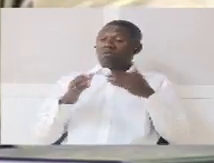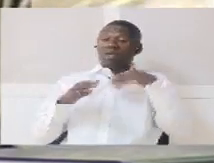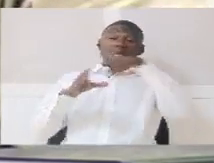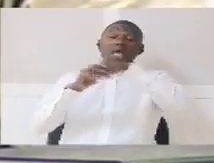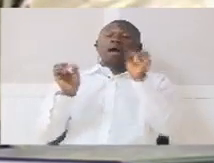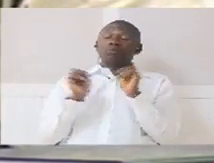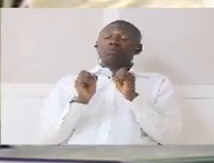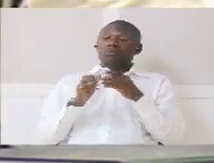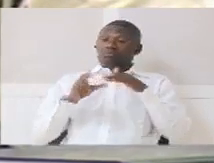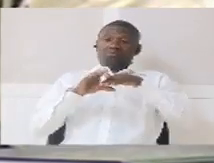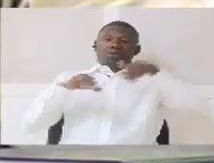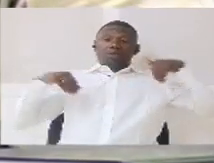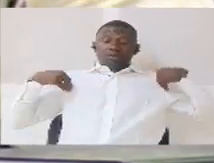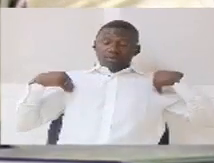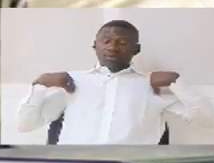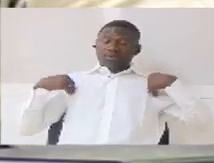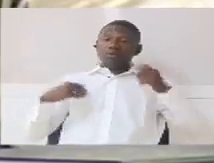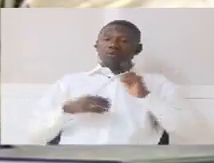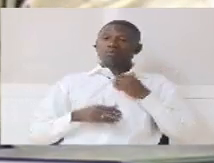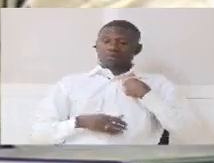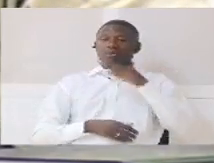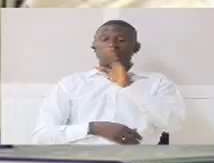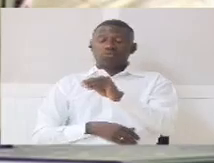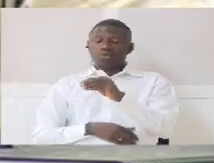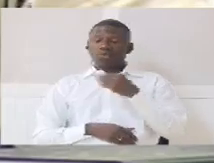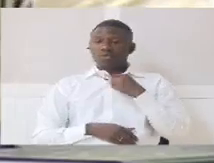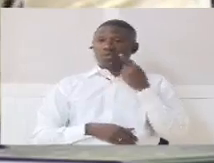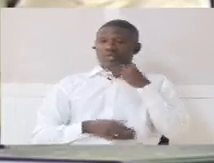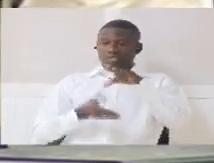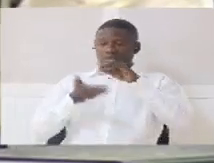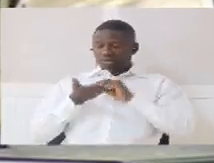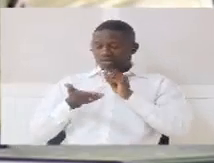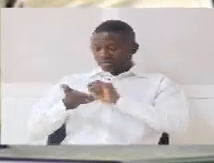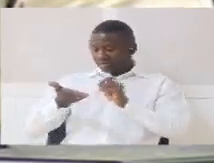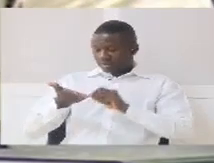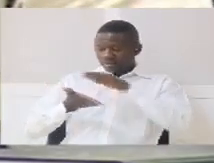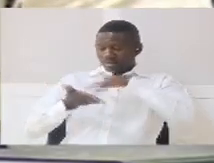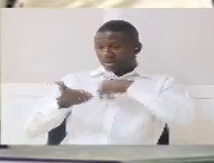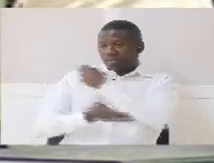responsibility. So what I do, prescription I take those prescriptions.